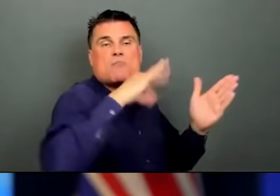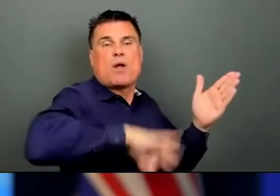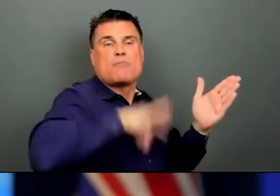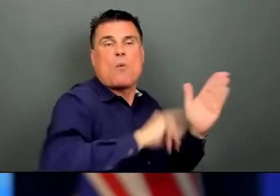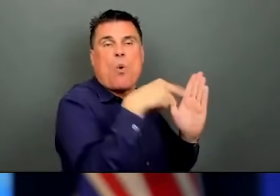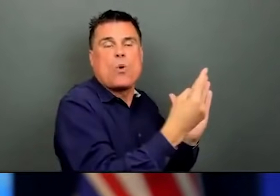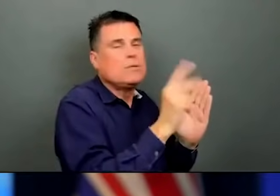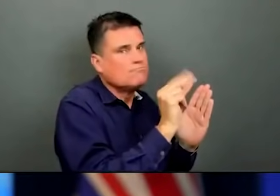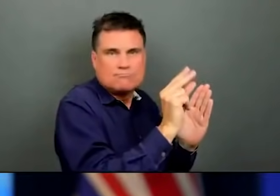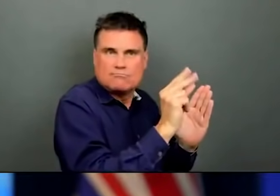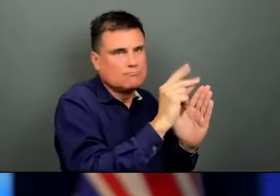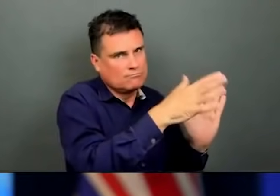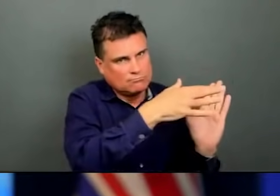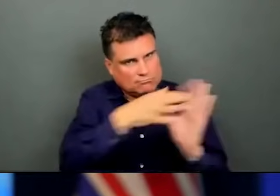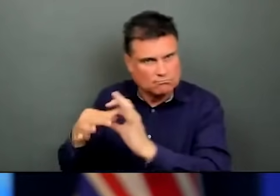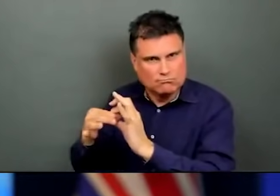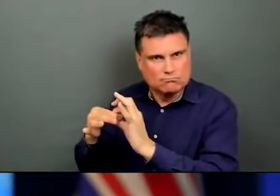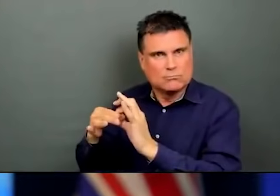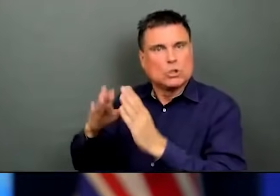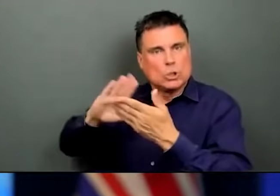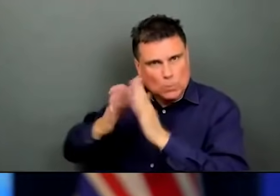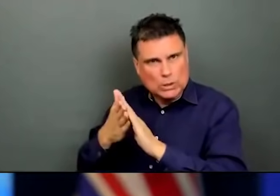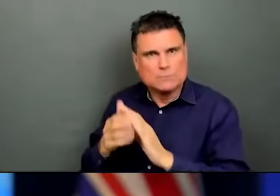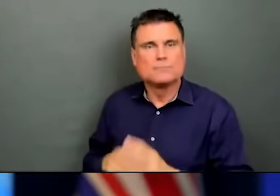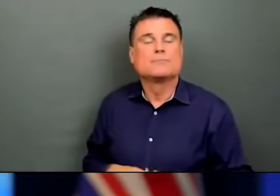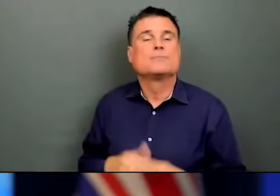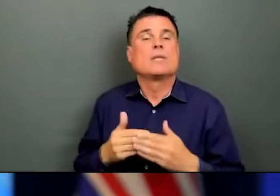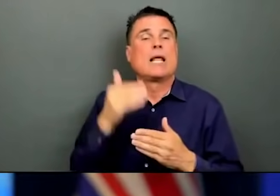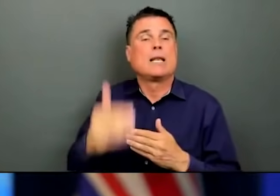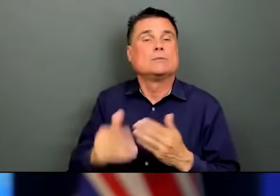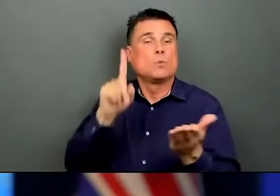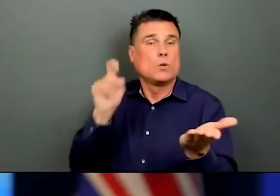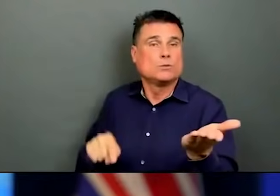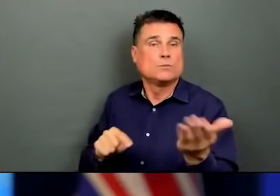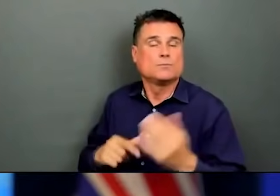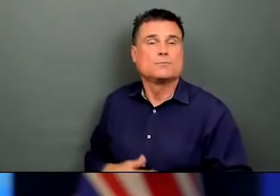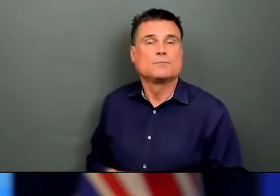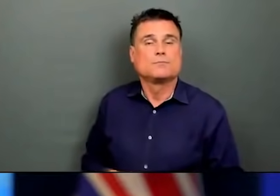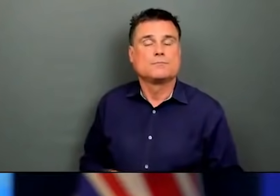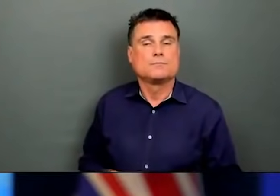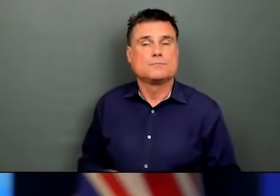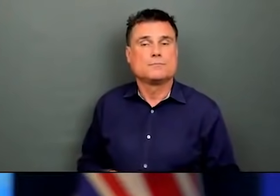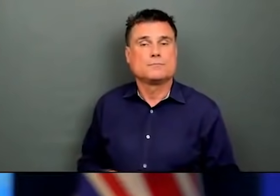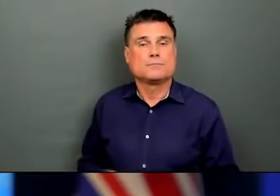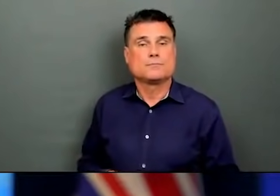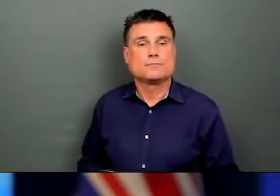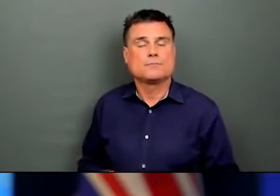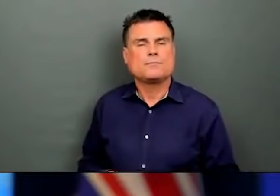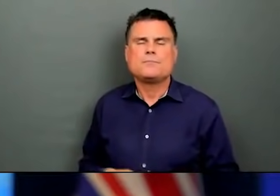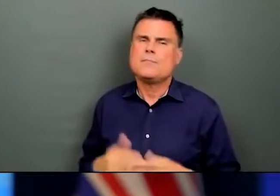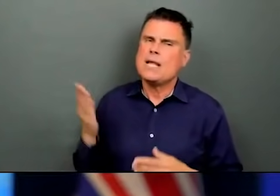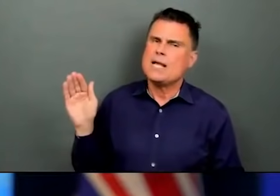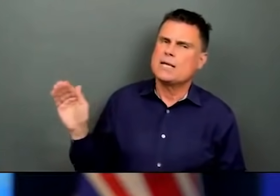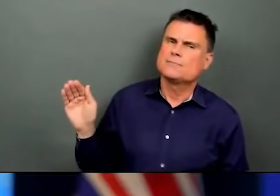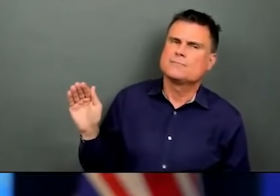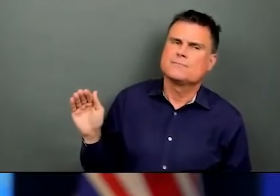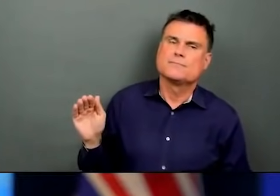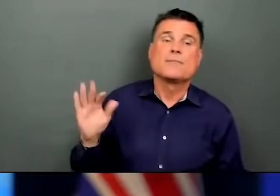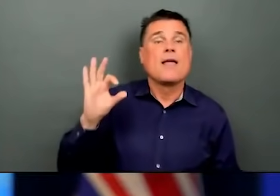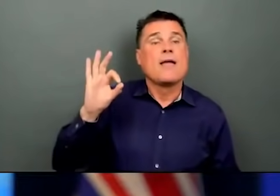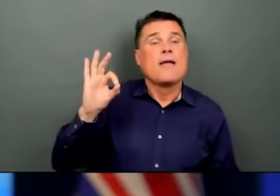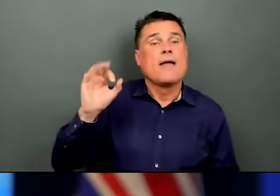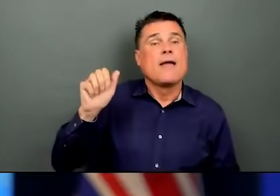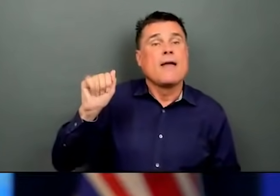to protests, do you anticipate that this deferral will end the ongoing protests at Ferry Creek?